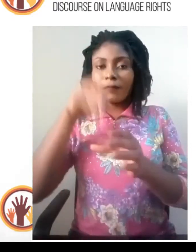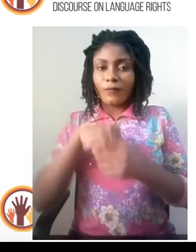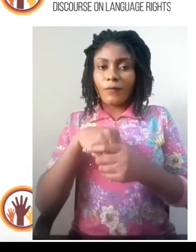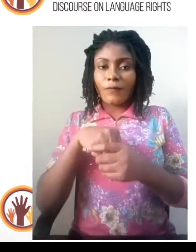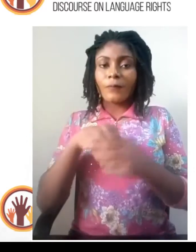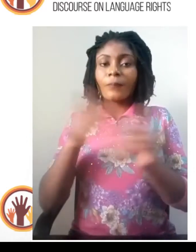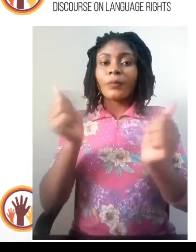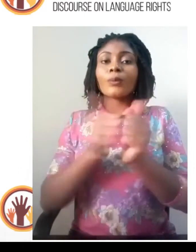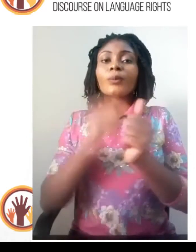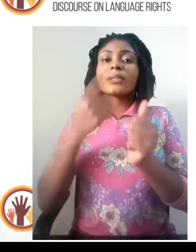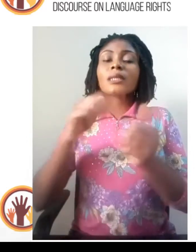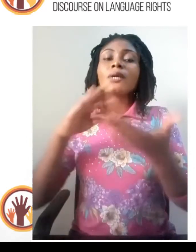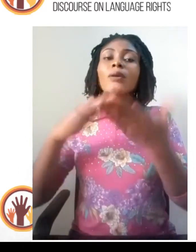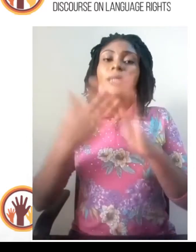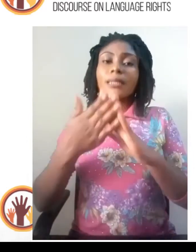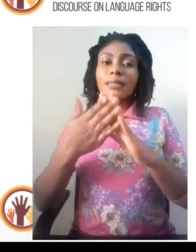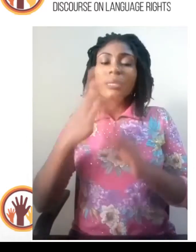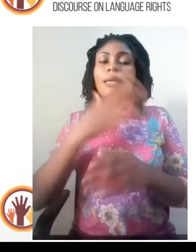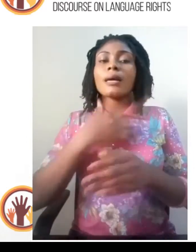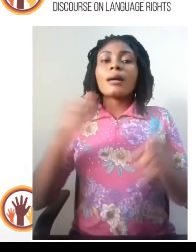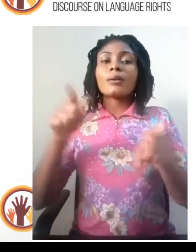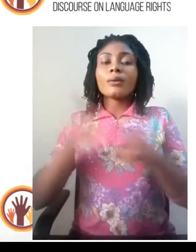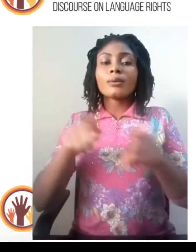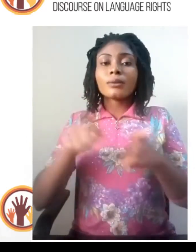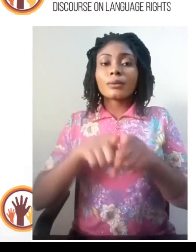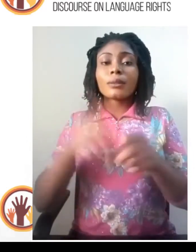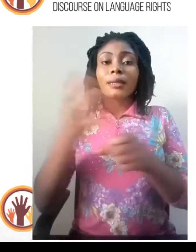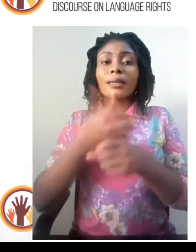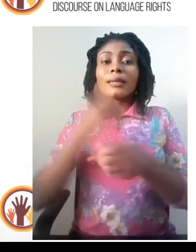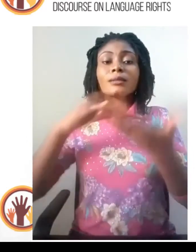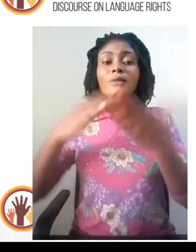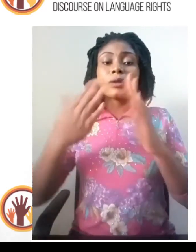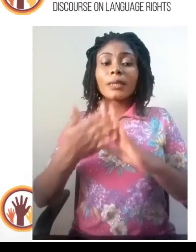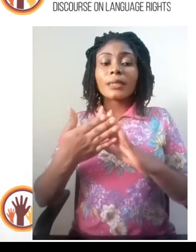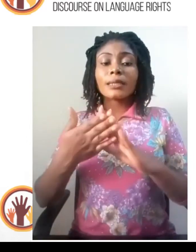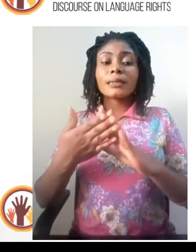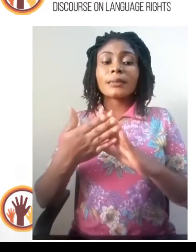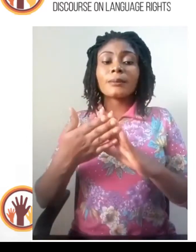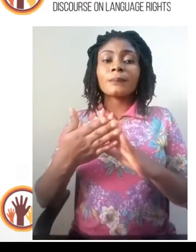involved with the community and also get the community